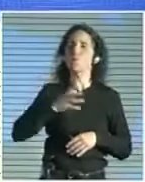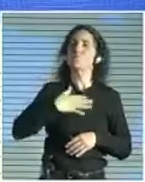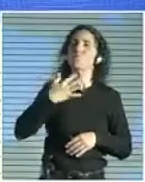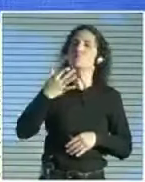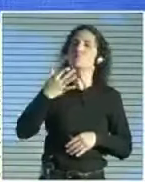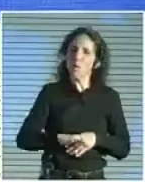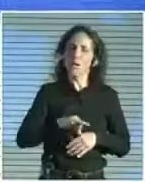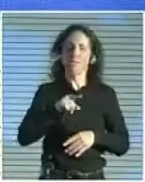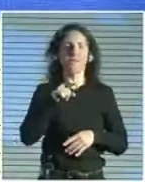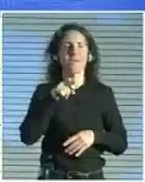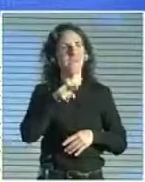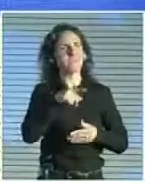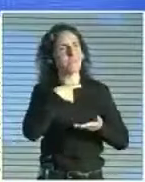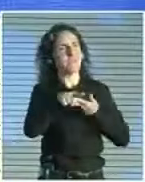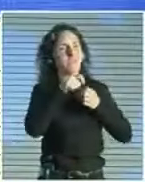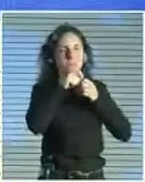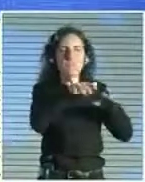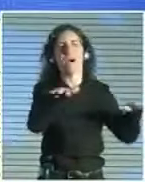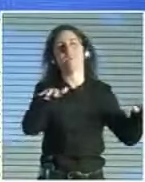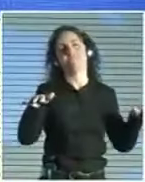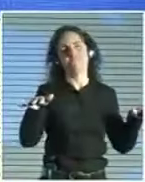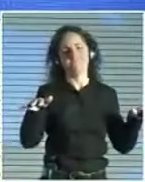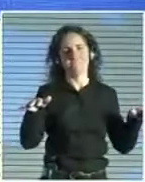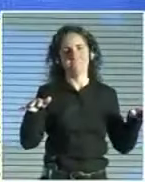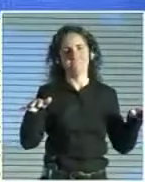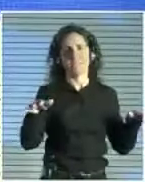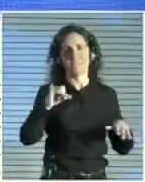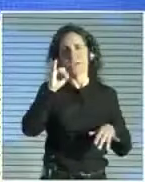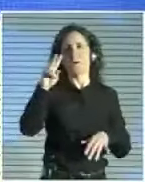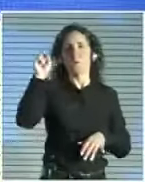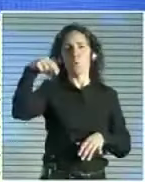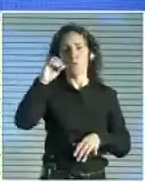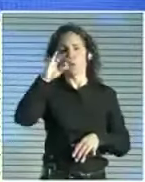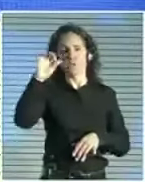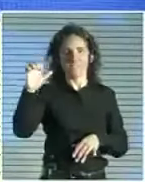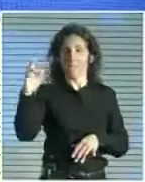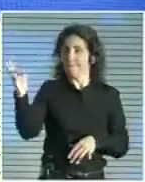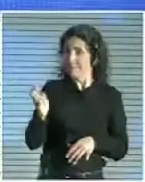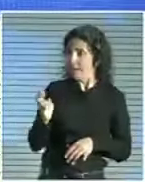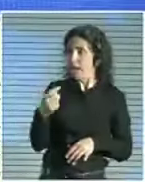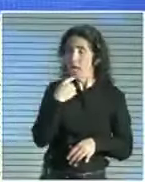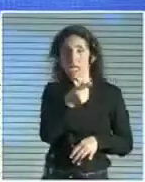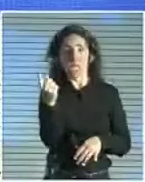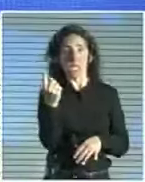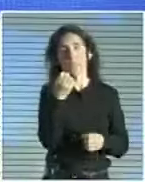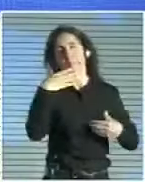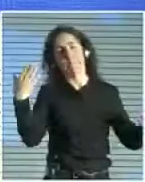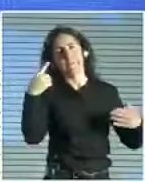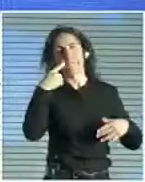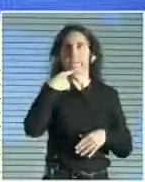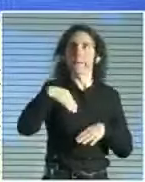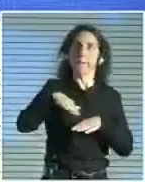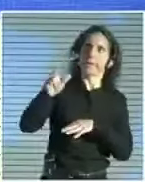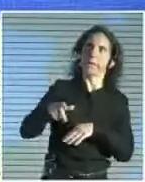them, well, he's the Ministry of Tourism, he's just wanted to say whatever he wants to say. So that's the sort of network that